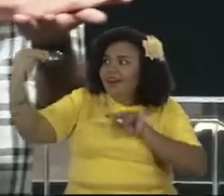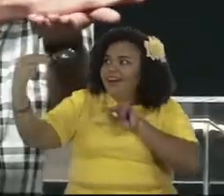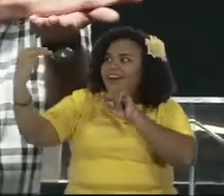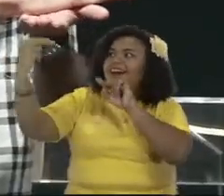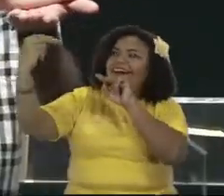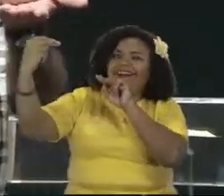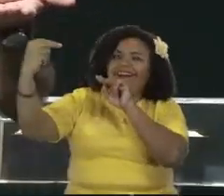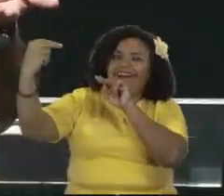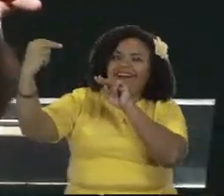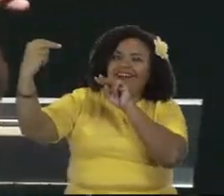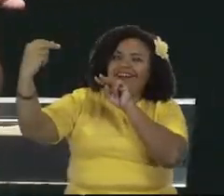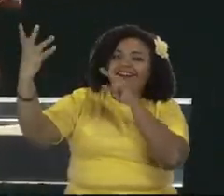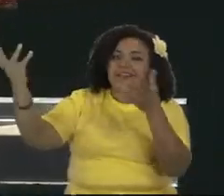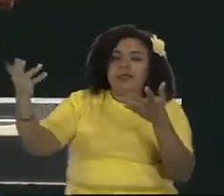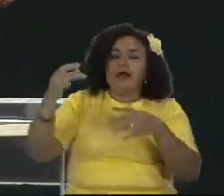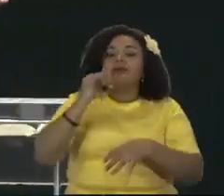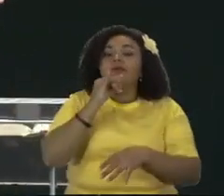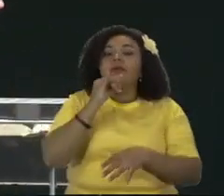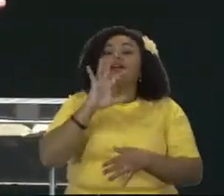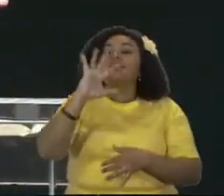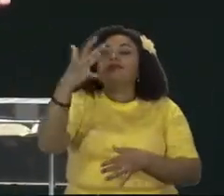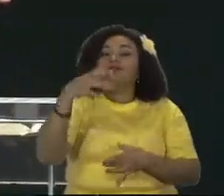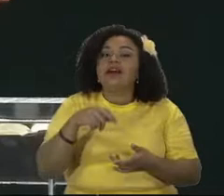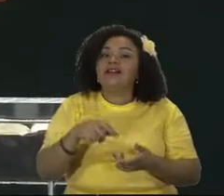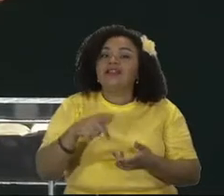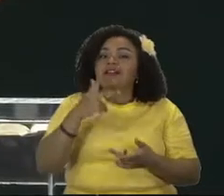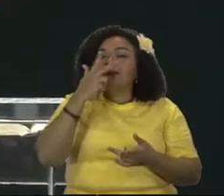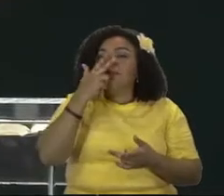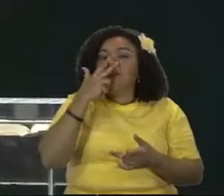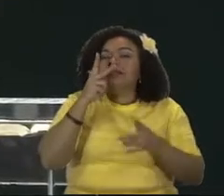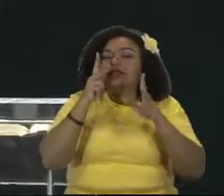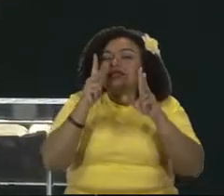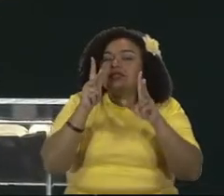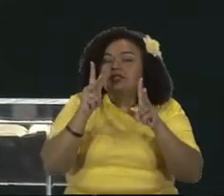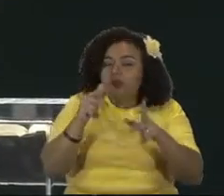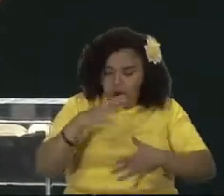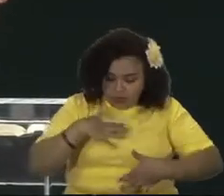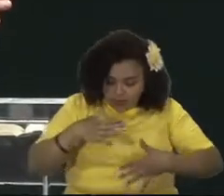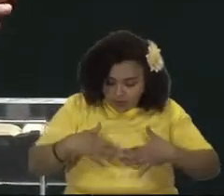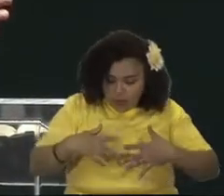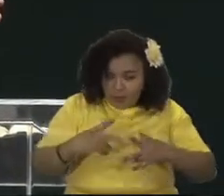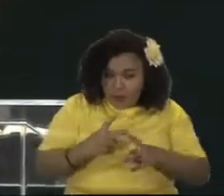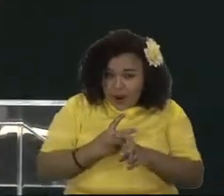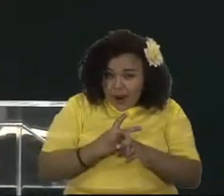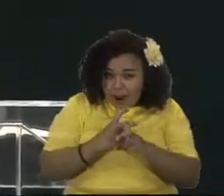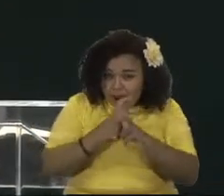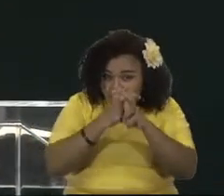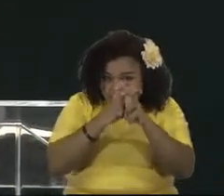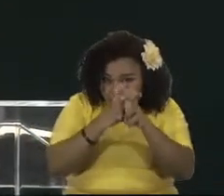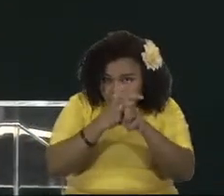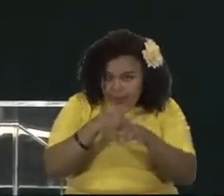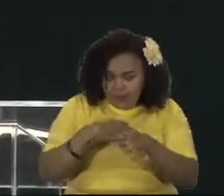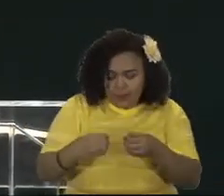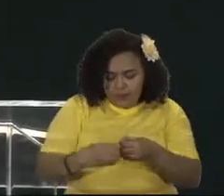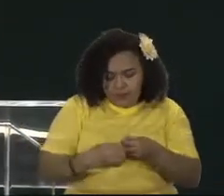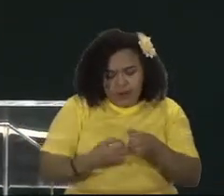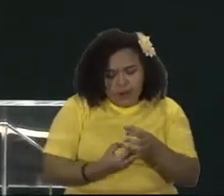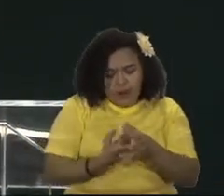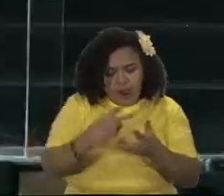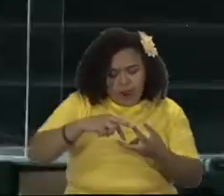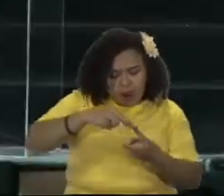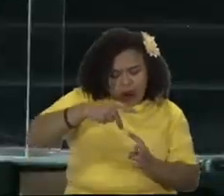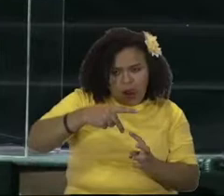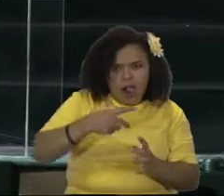the copy of your DNA is going to start to change. And then once in a while,